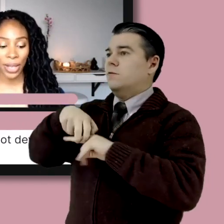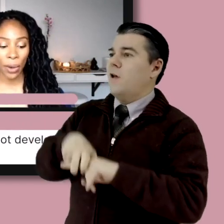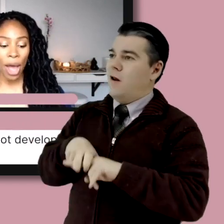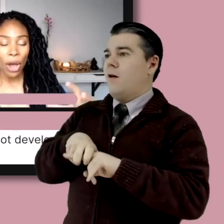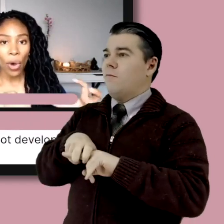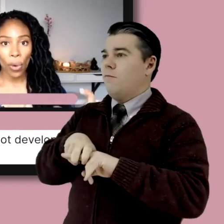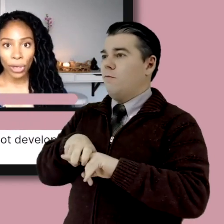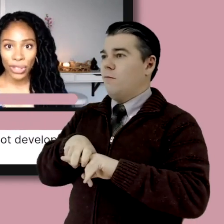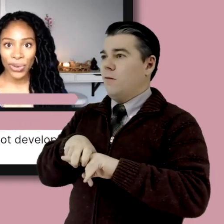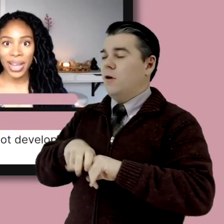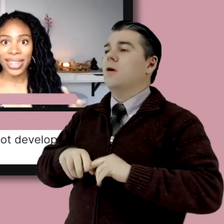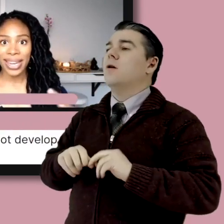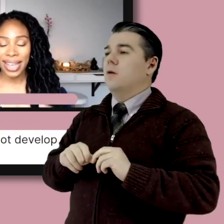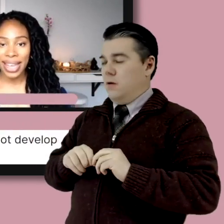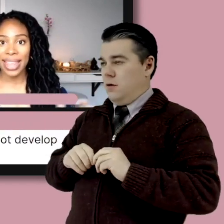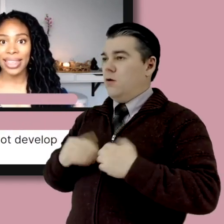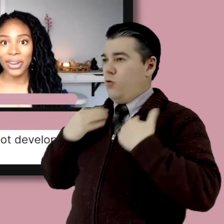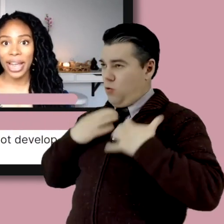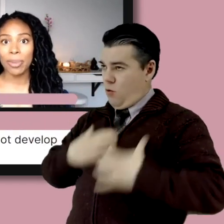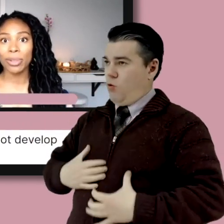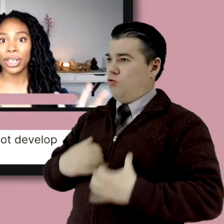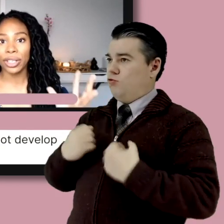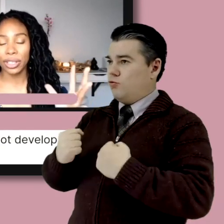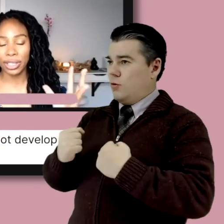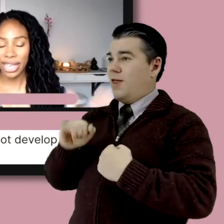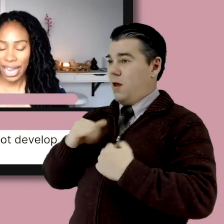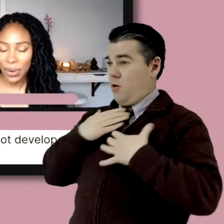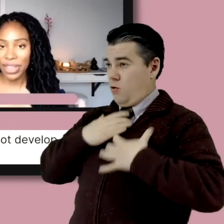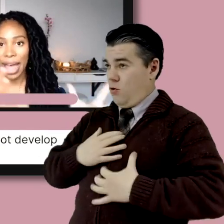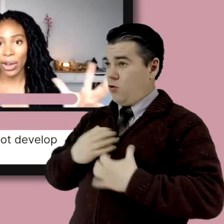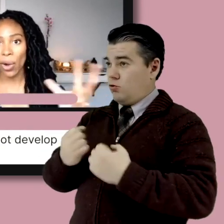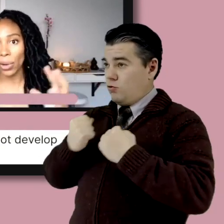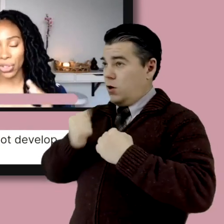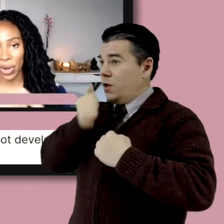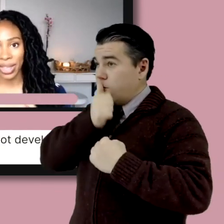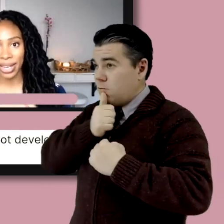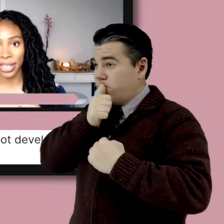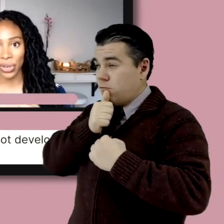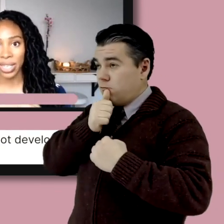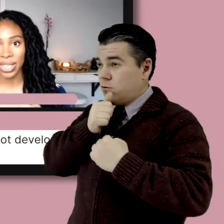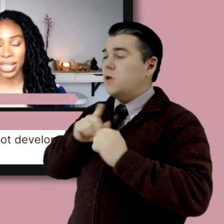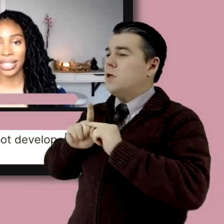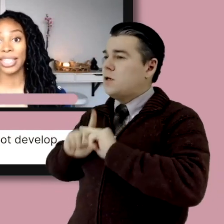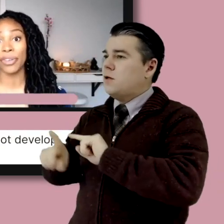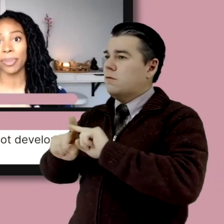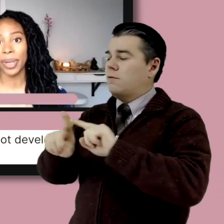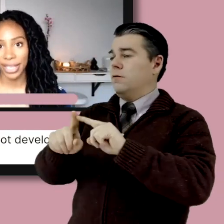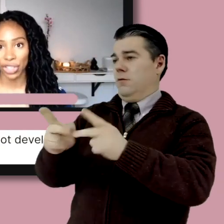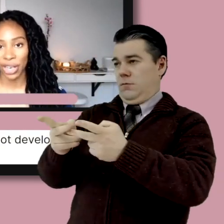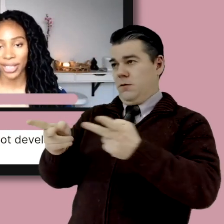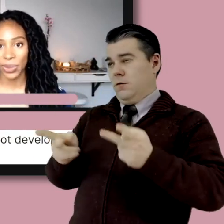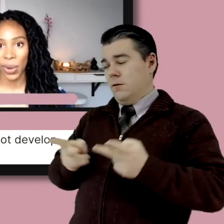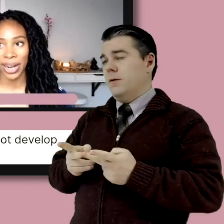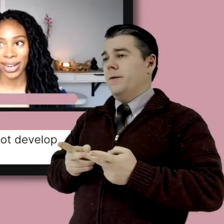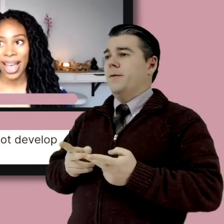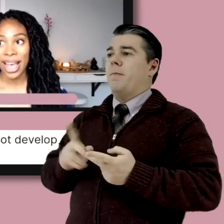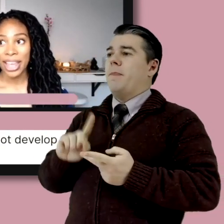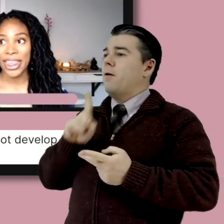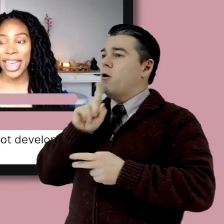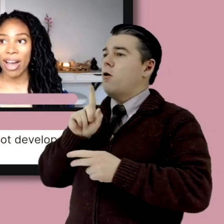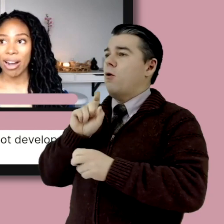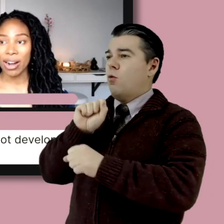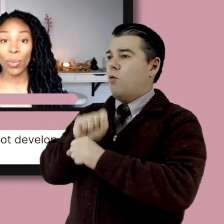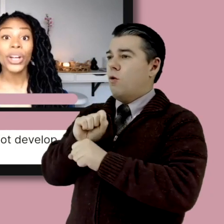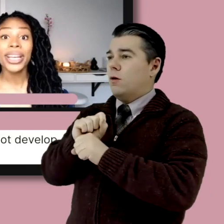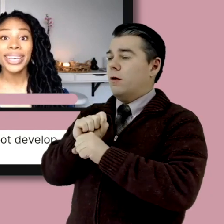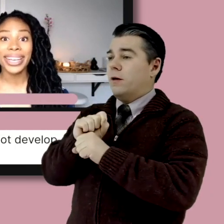right? So core strengthening, and then they're able to carry that core strength and endurance into different positions where